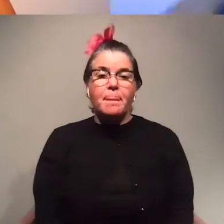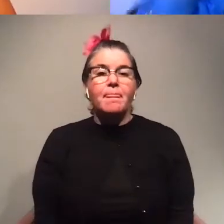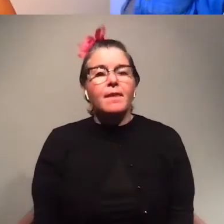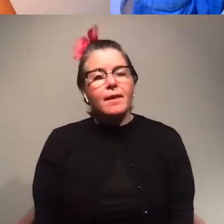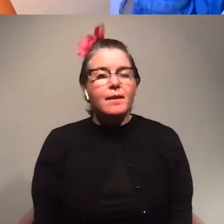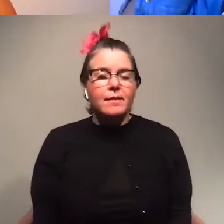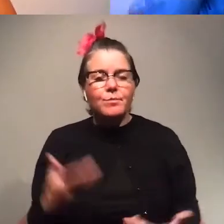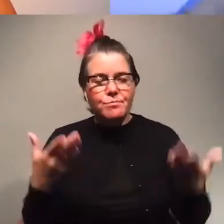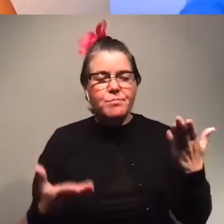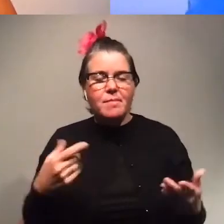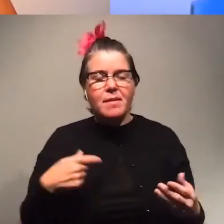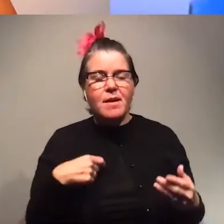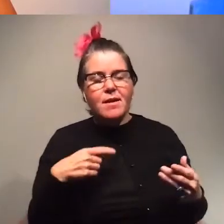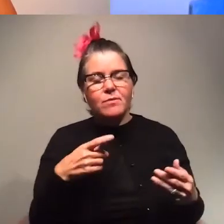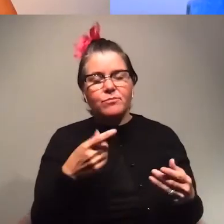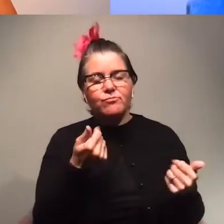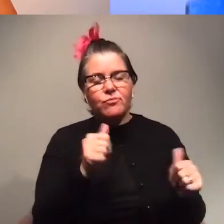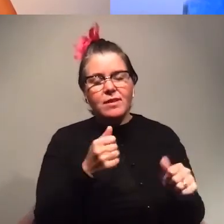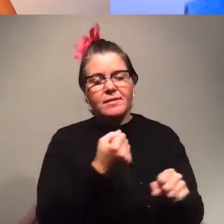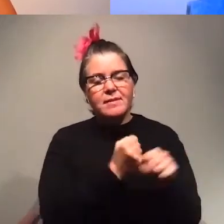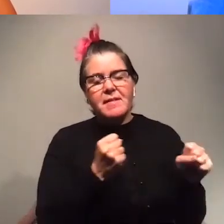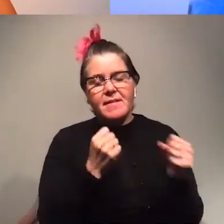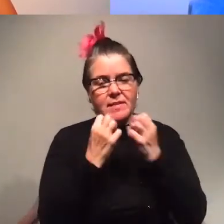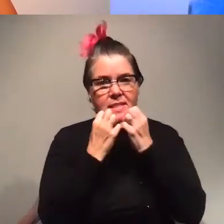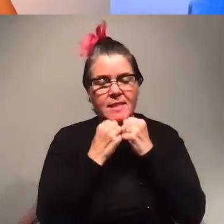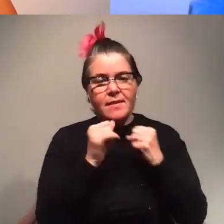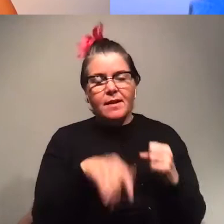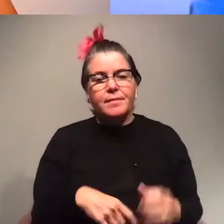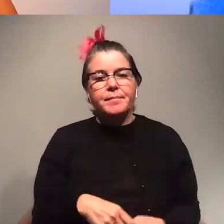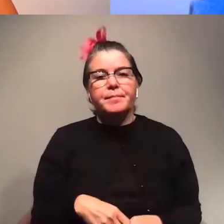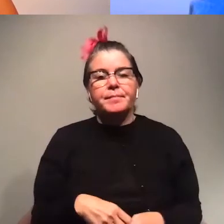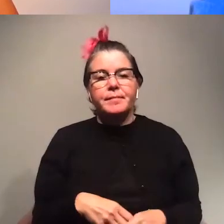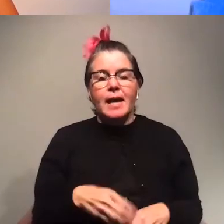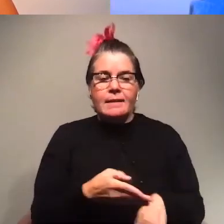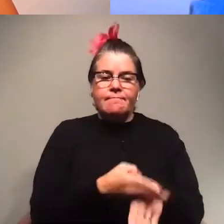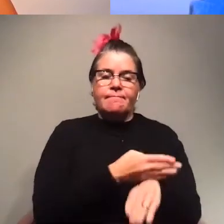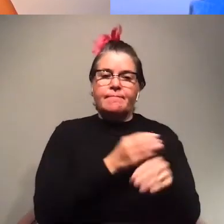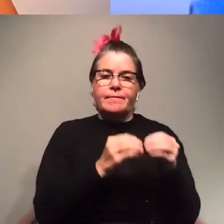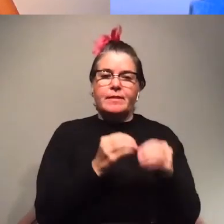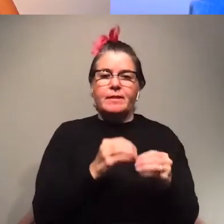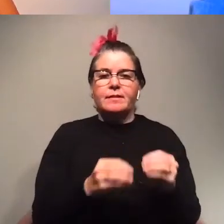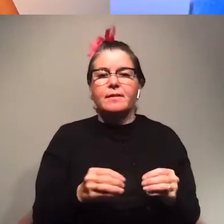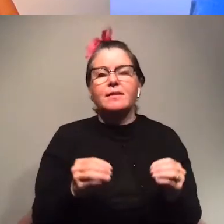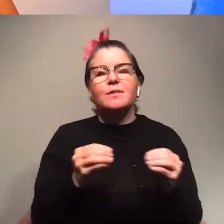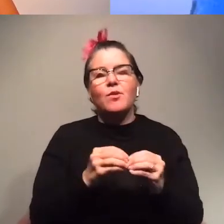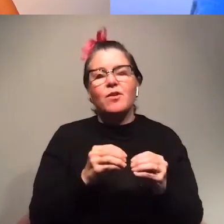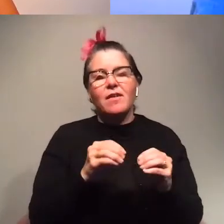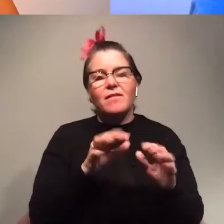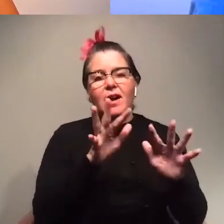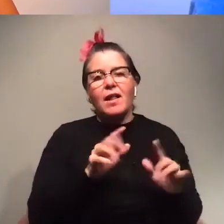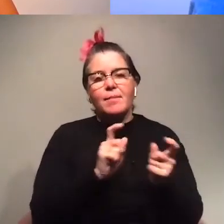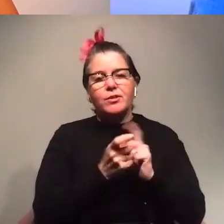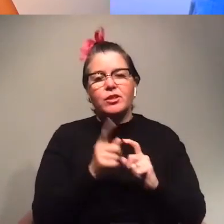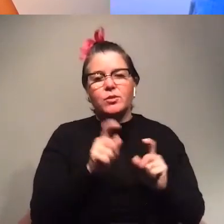probably the place I would probably try and save and like make sure that it was restored. But that's more of a climate change question, and I guess